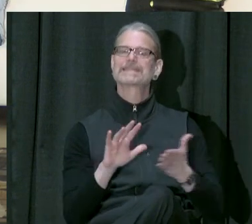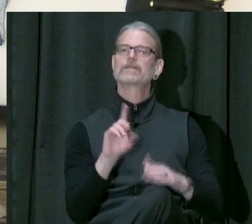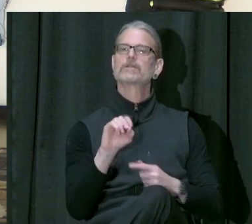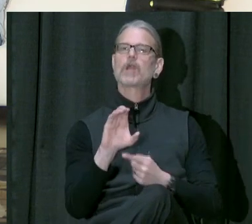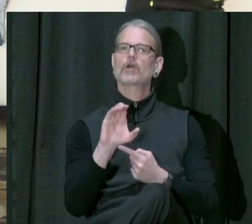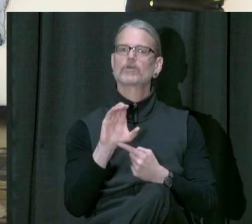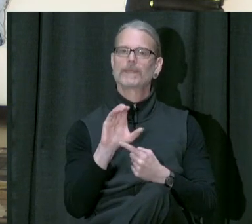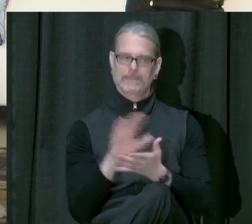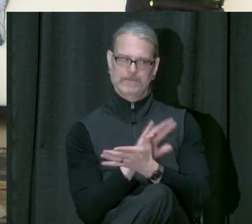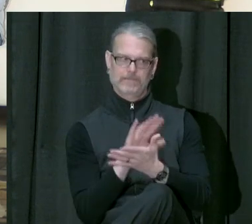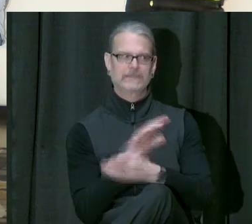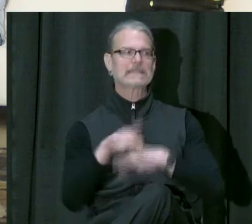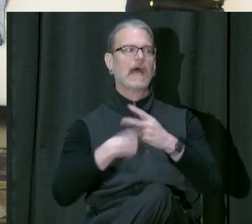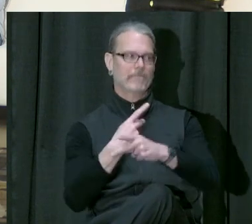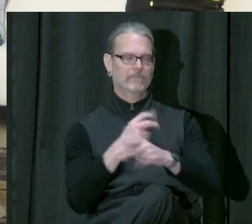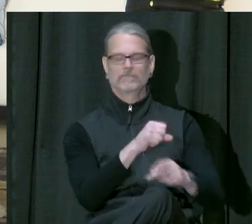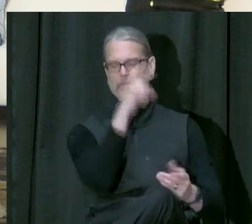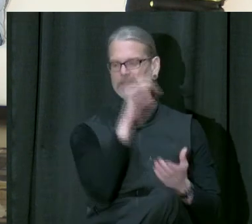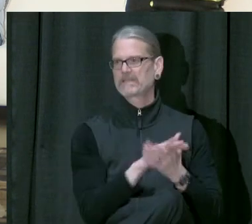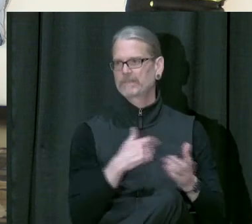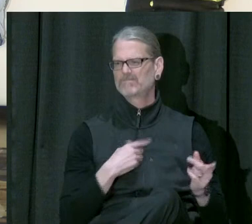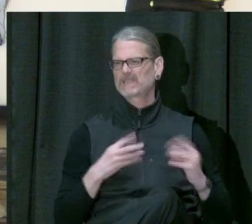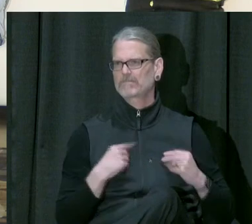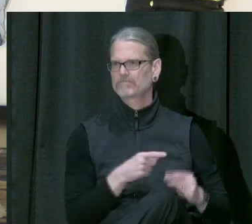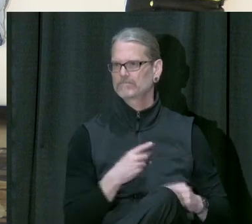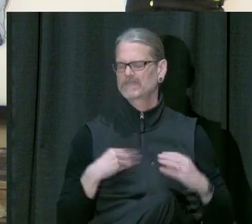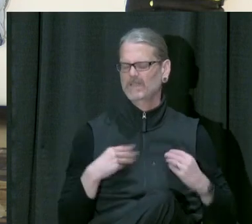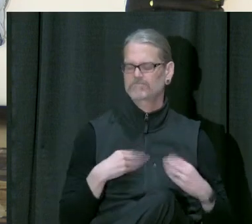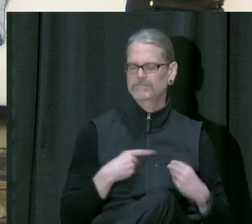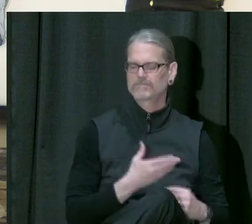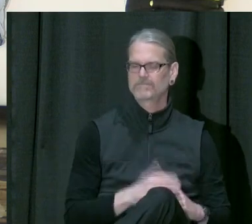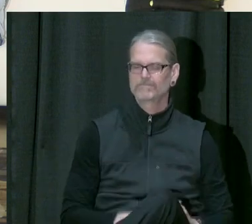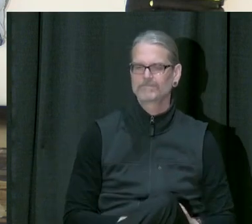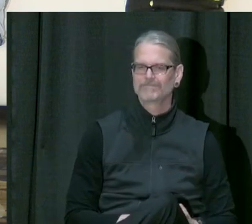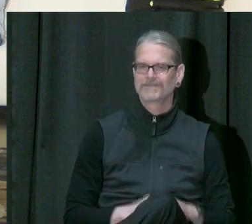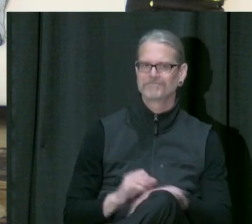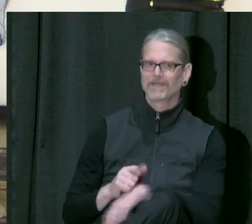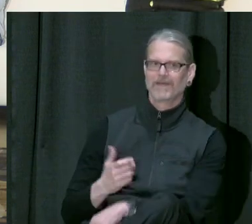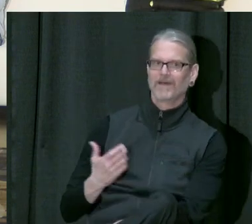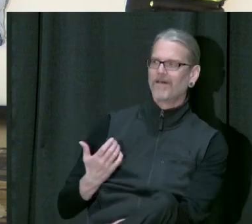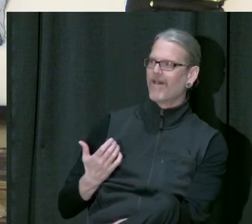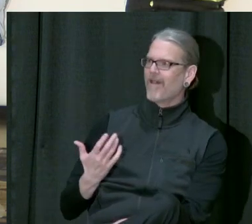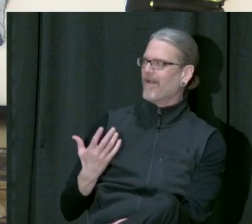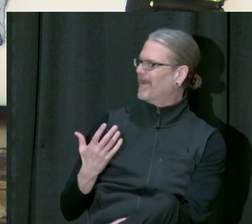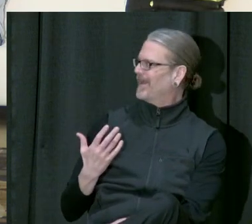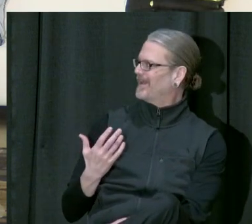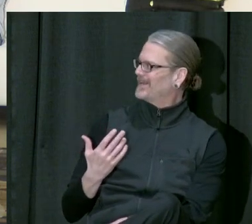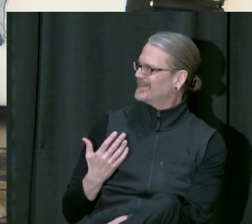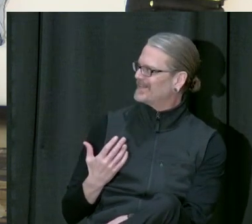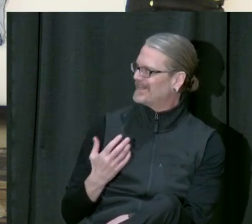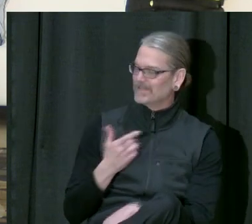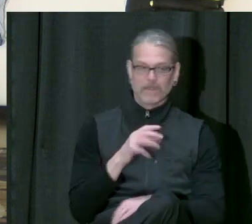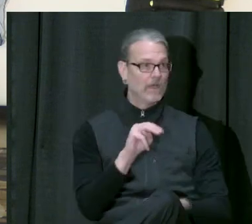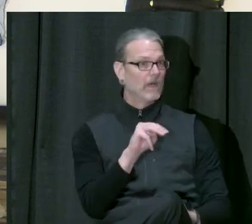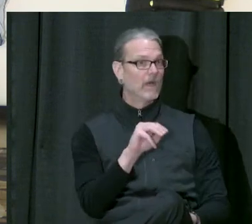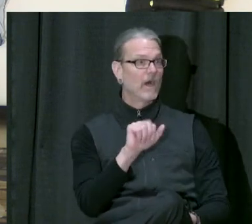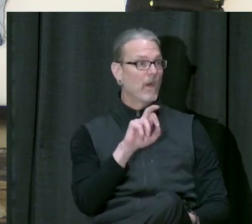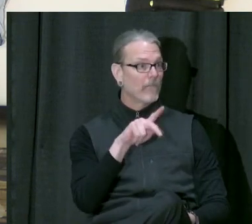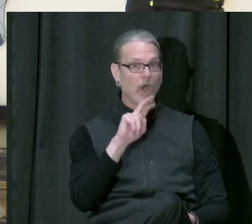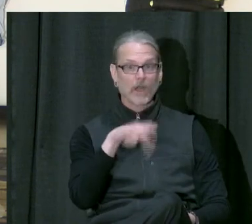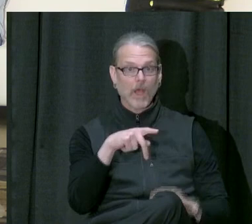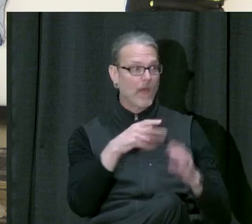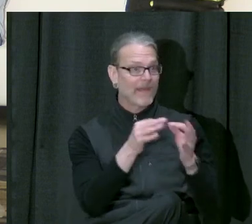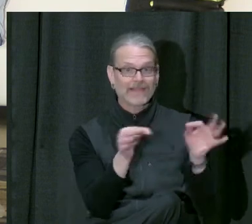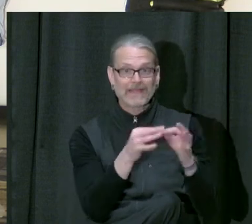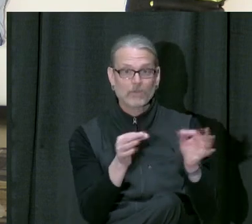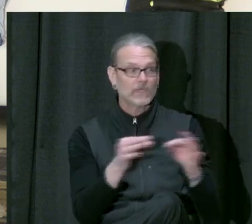not. It is. Believe me. Take my word for it. Well, I'm an expert in this. Well, It's markup language. It's an electronic document.